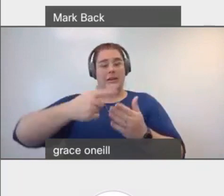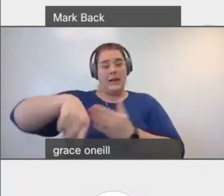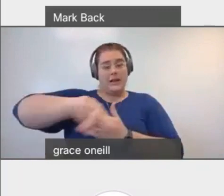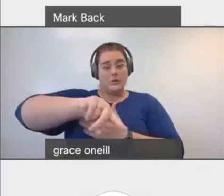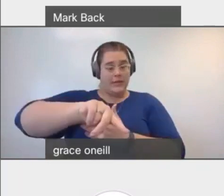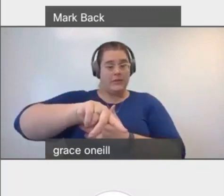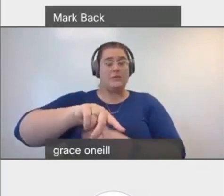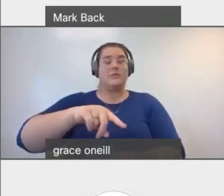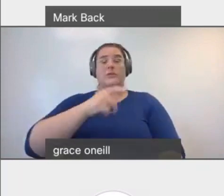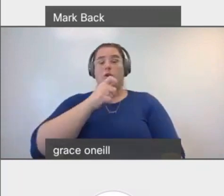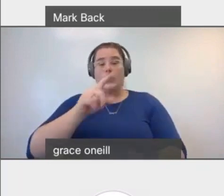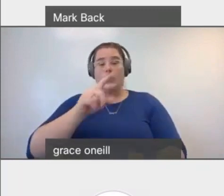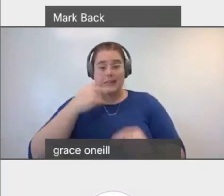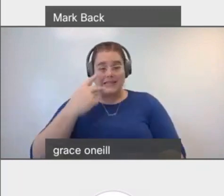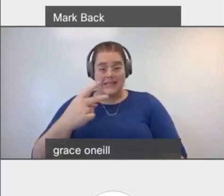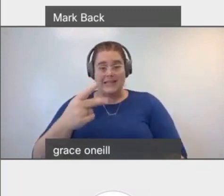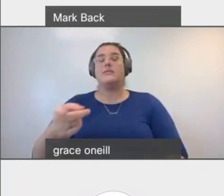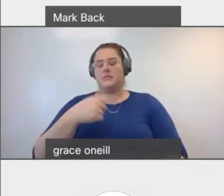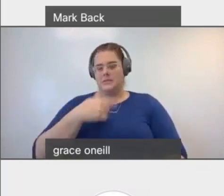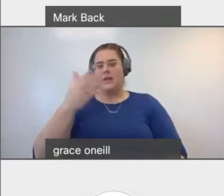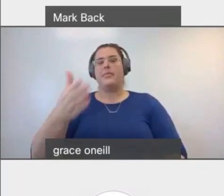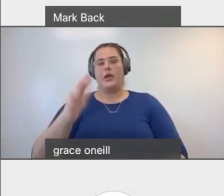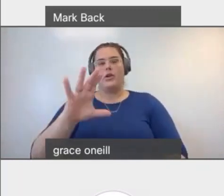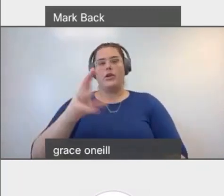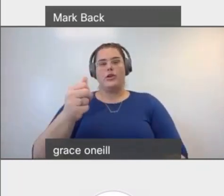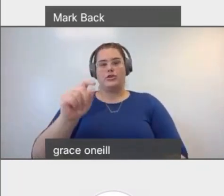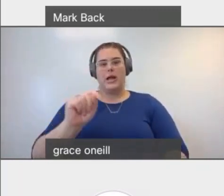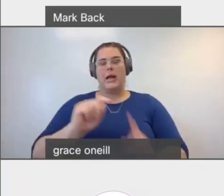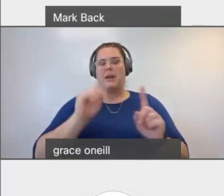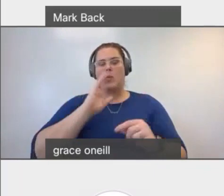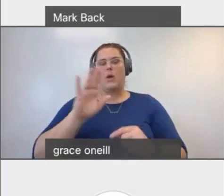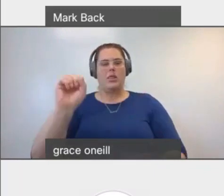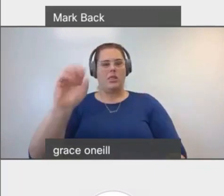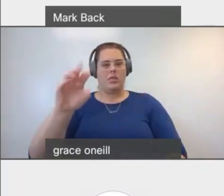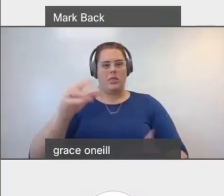who cannot see, it is in the chat, but for folks who cannot see the chat,